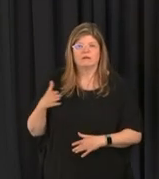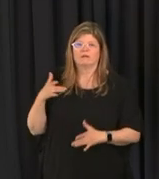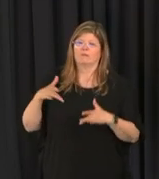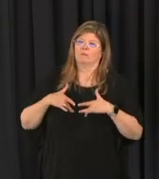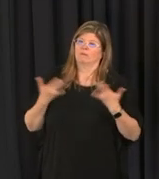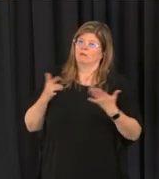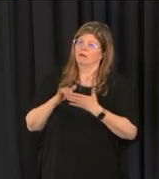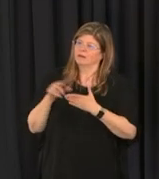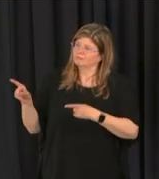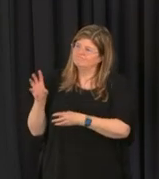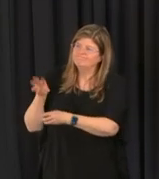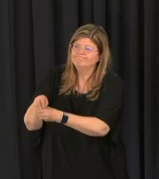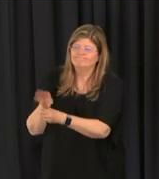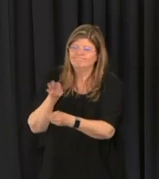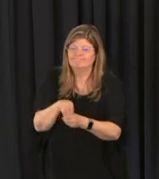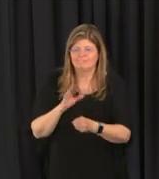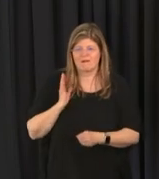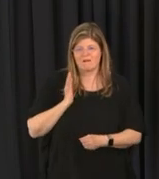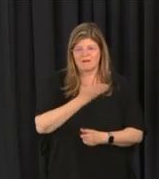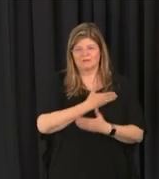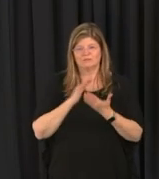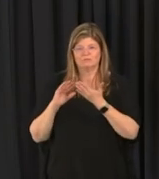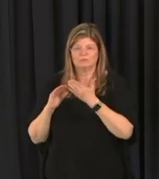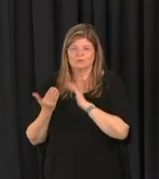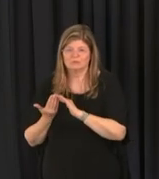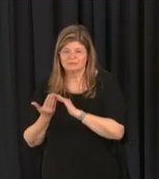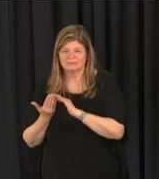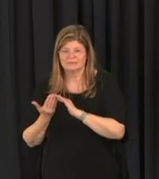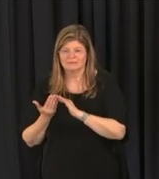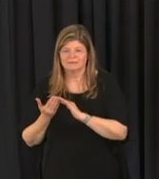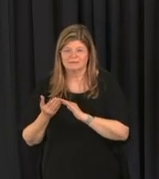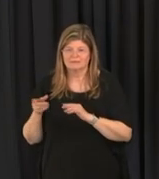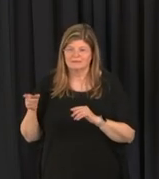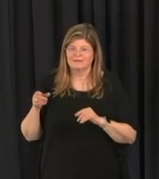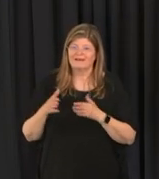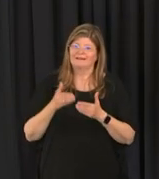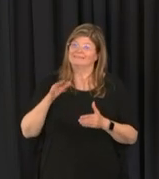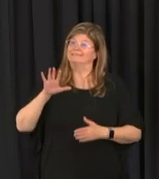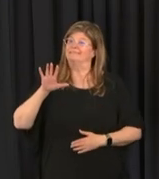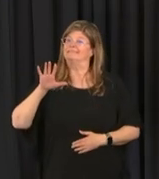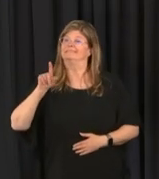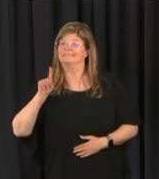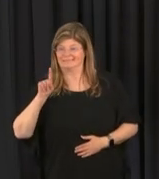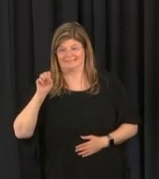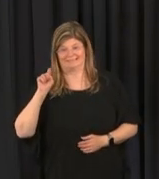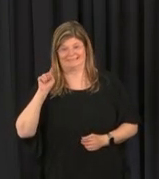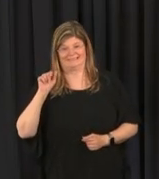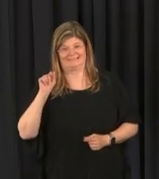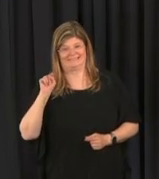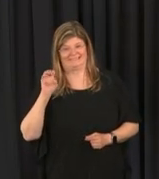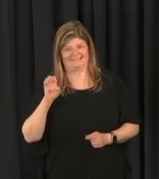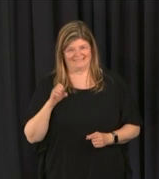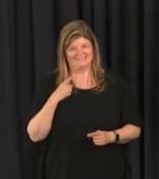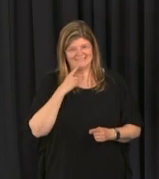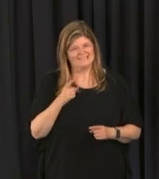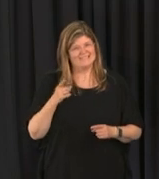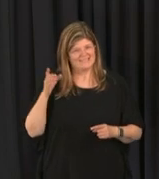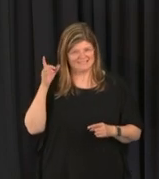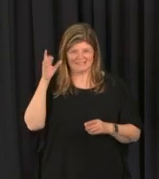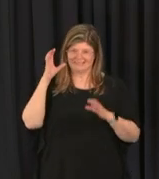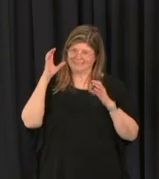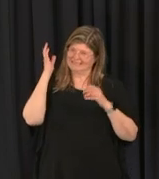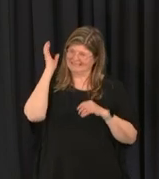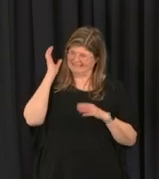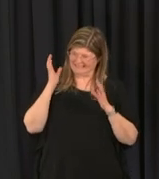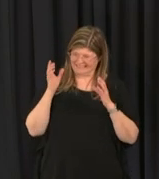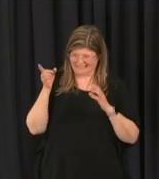city, county, state, almost 51st state. So of course, the president was speaking